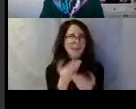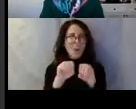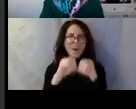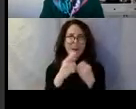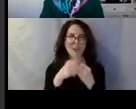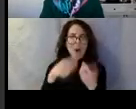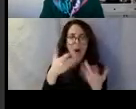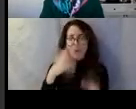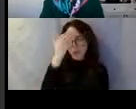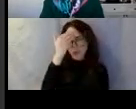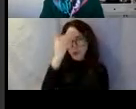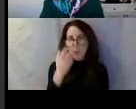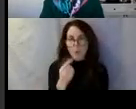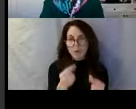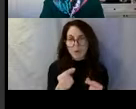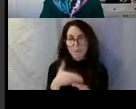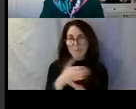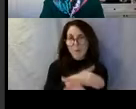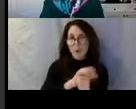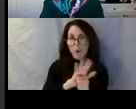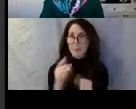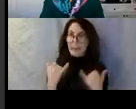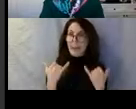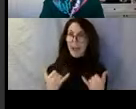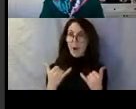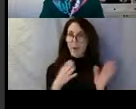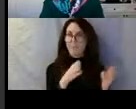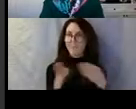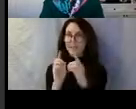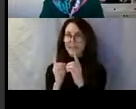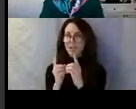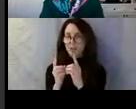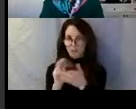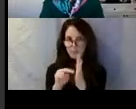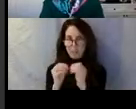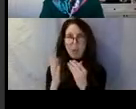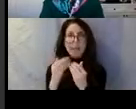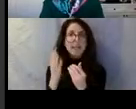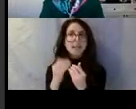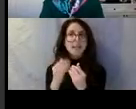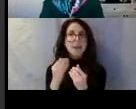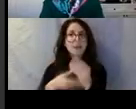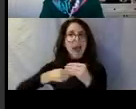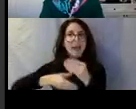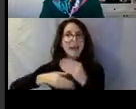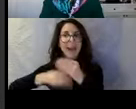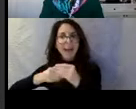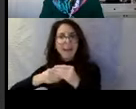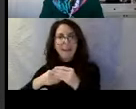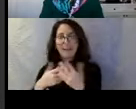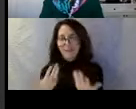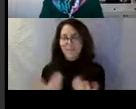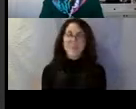like digital is a pathway to pursue some things that we've known are important for a while and that we're behind on as a sector. And